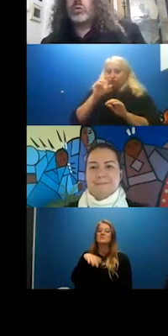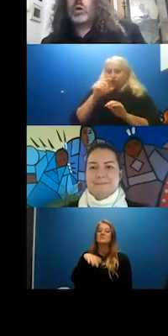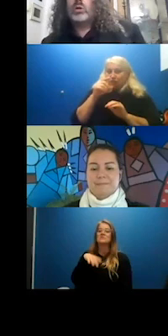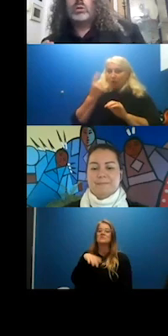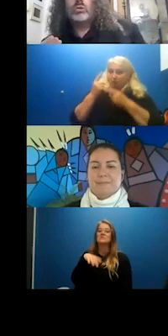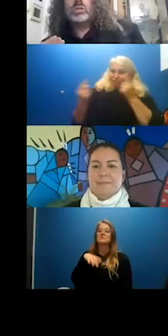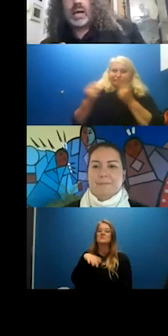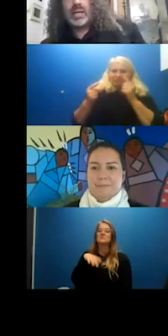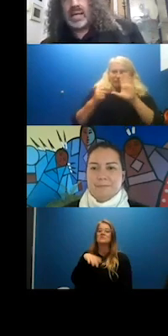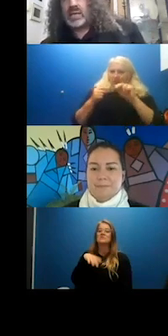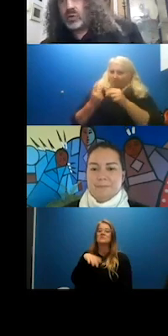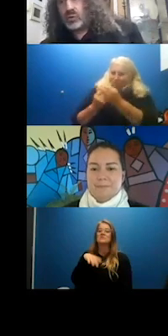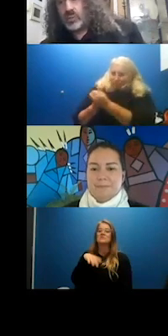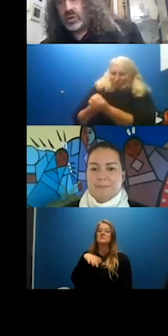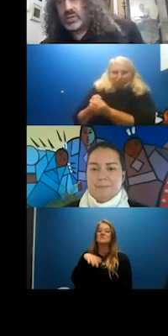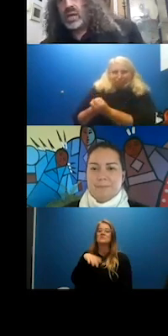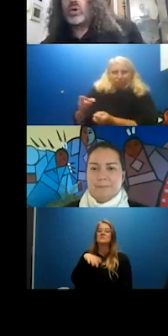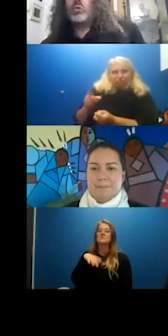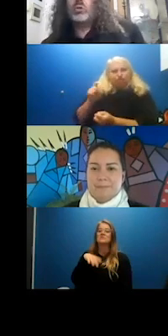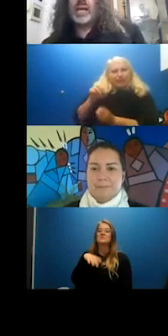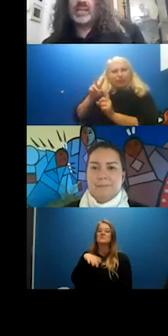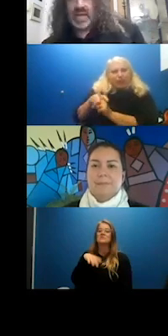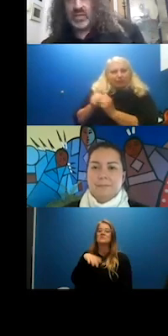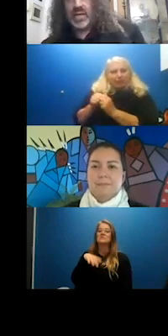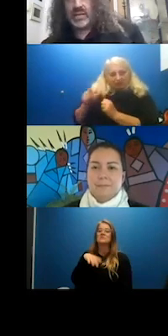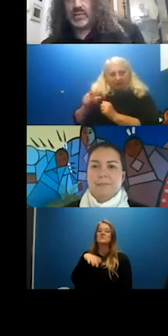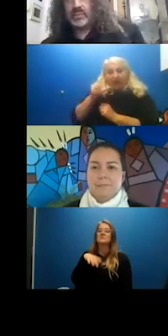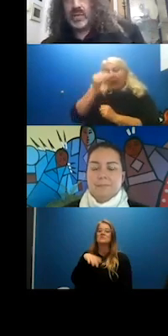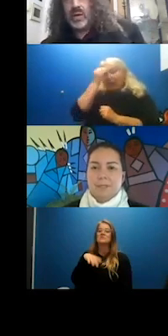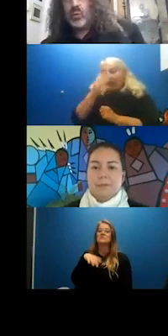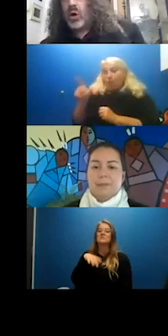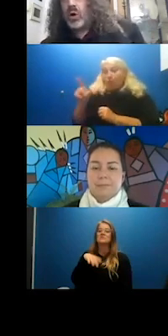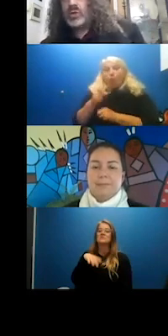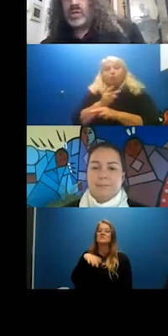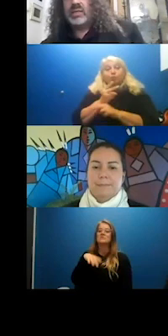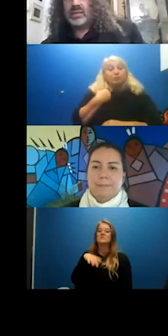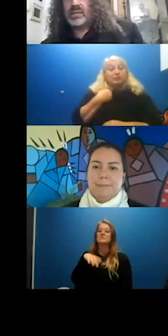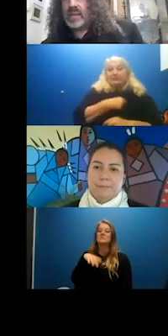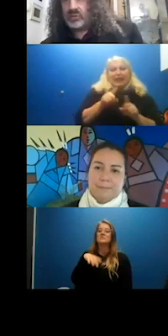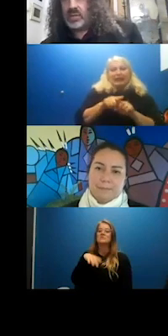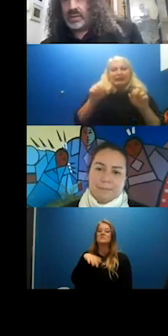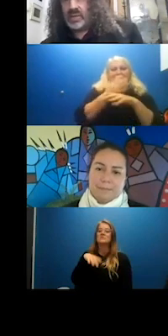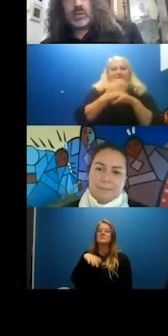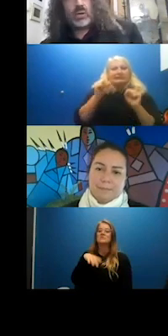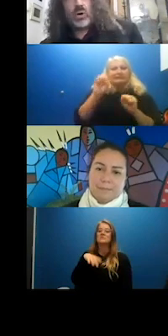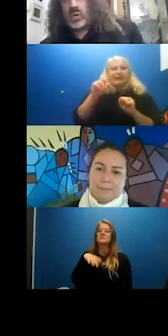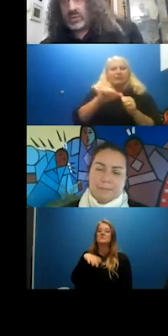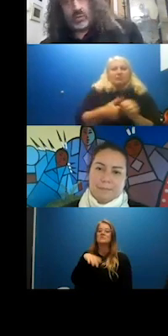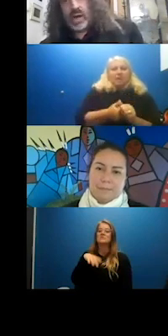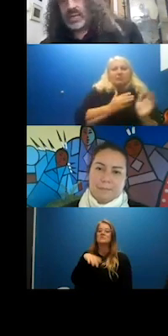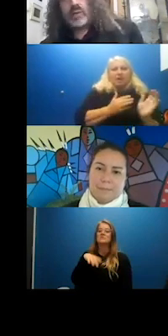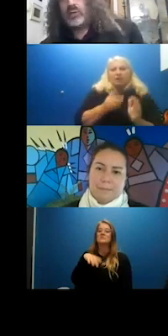so it no longer uses us as a first response, but only as a safety net. We're always going to be needed as a safety net because there are